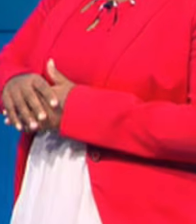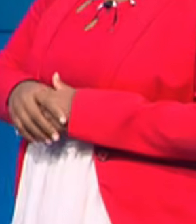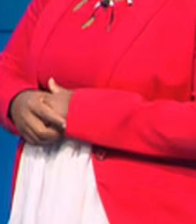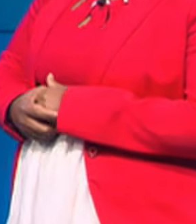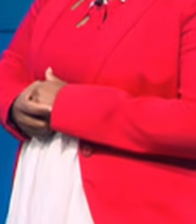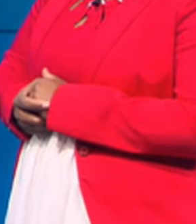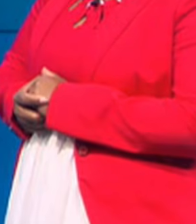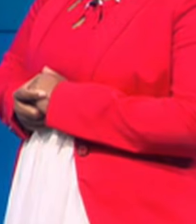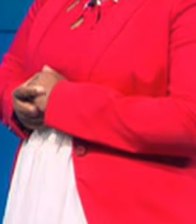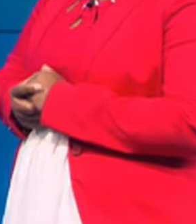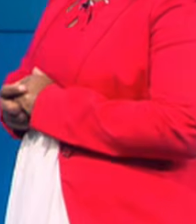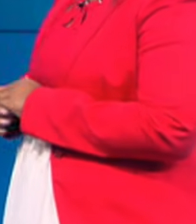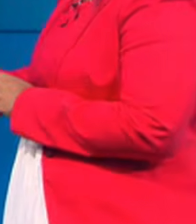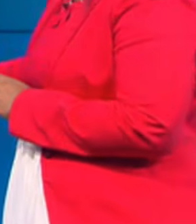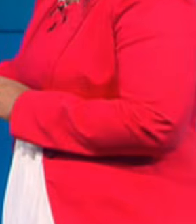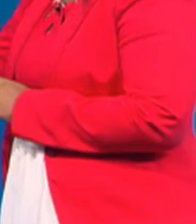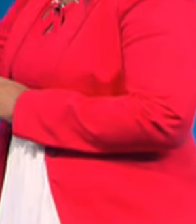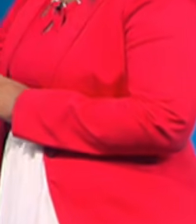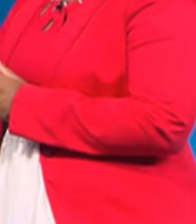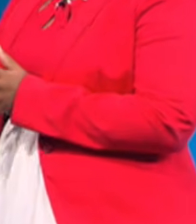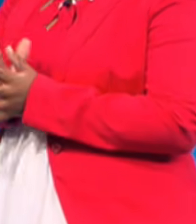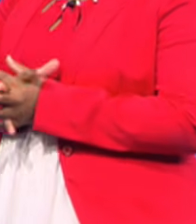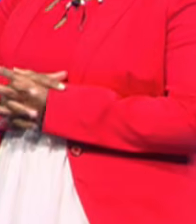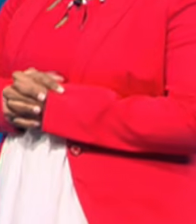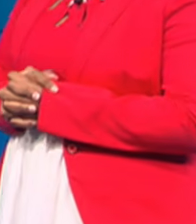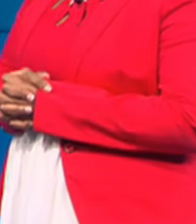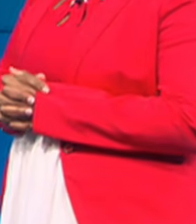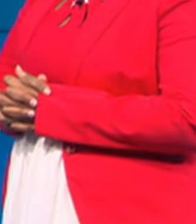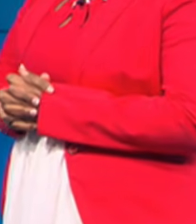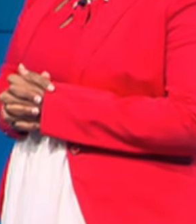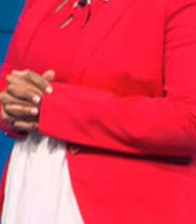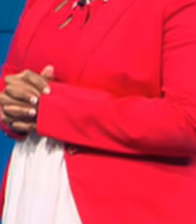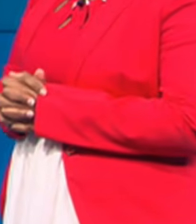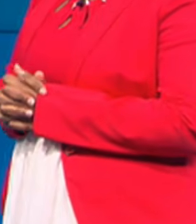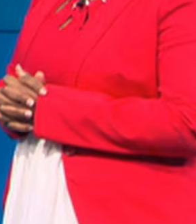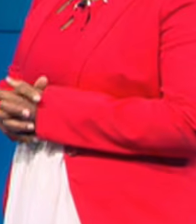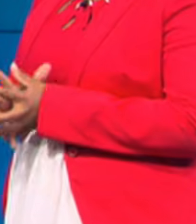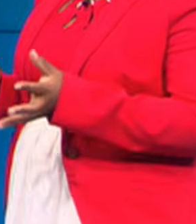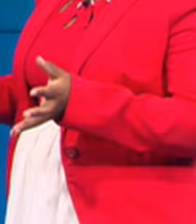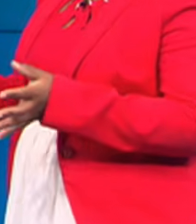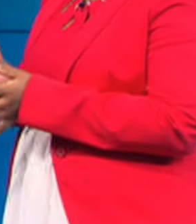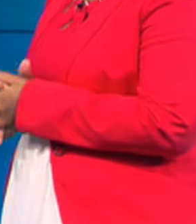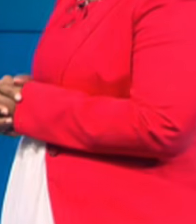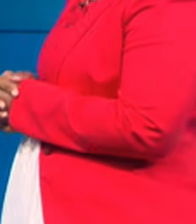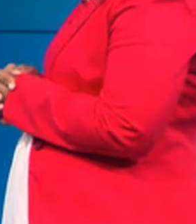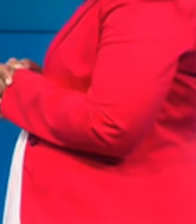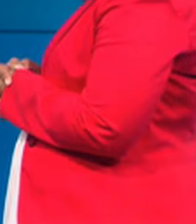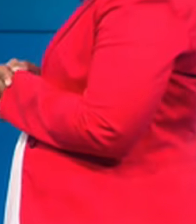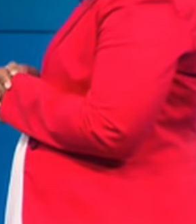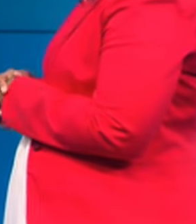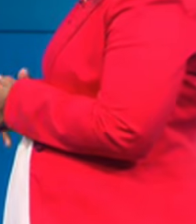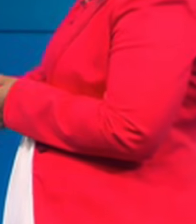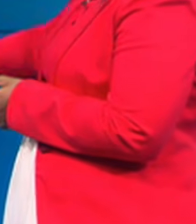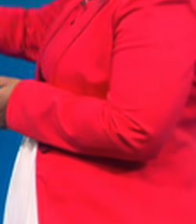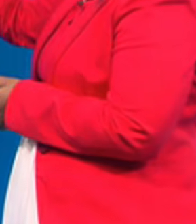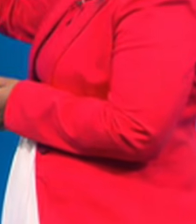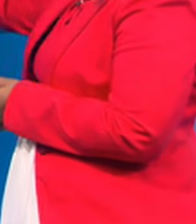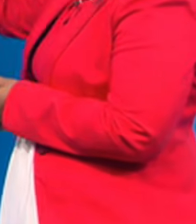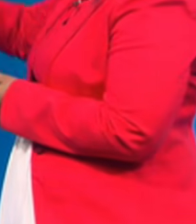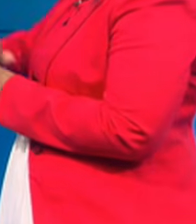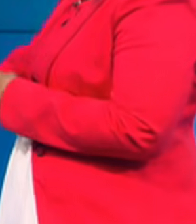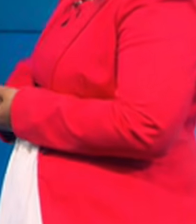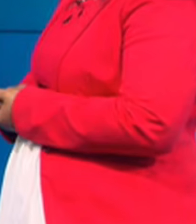ka go province ya ka kwa Limpopo mme go tla tsibosa gore go tla nna le semathana re lebele mo bosegong jo gompieno ba pona la pela maemo a bosa ba tsibosa fa go tla nna